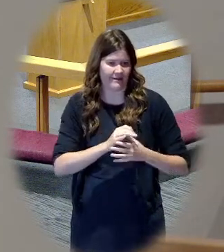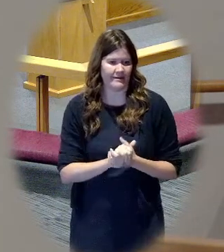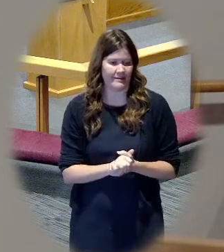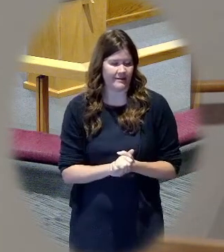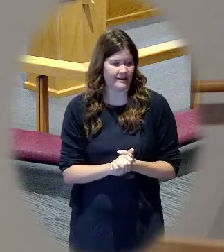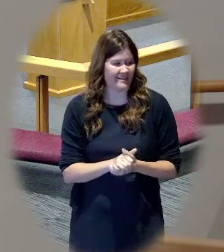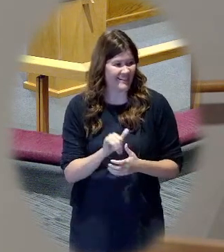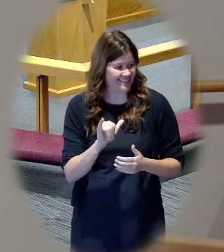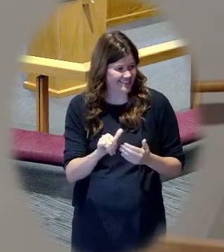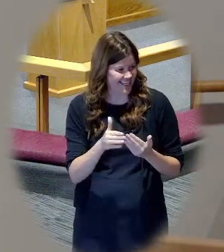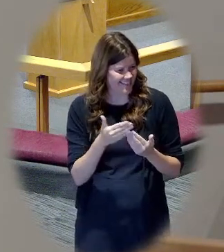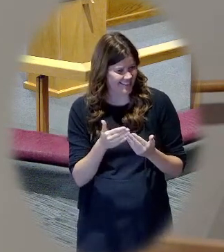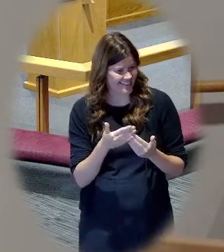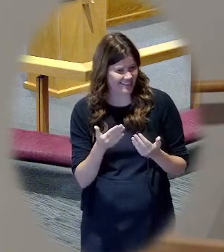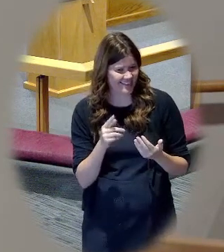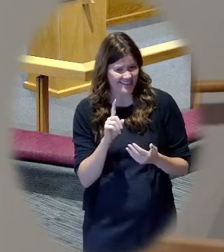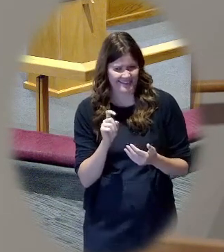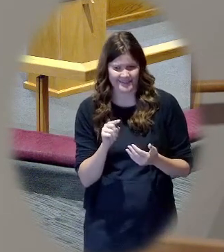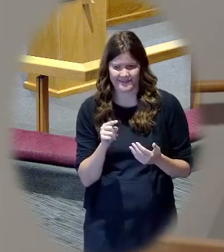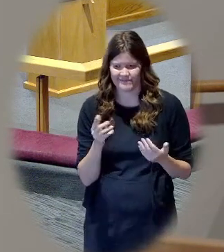Is that easy?